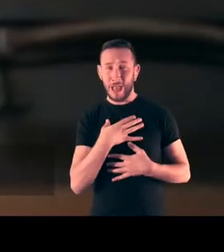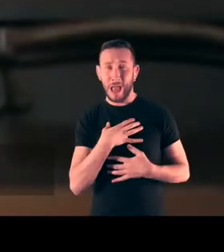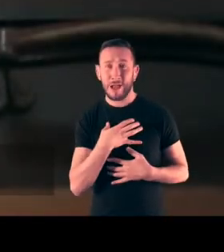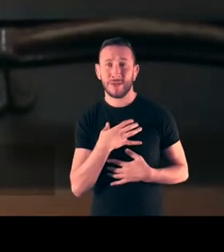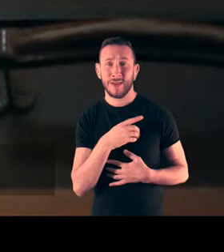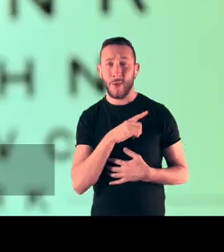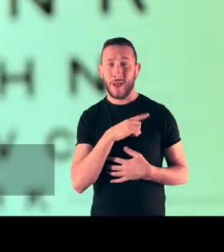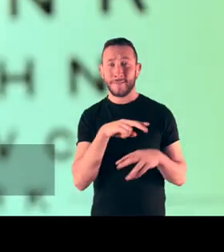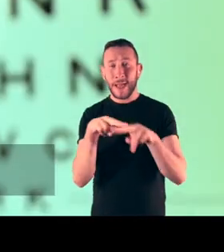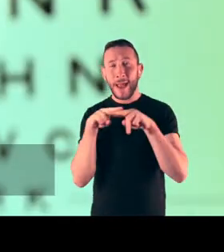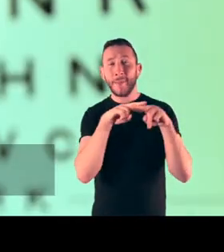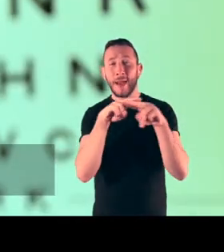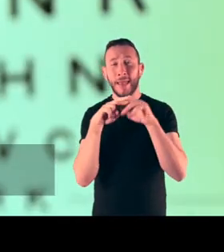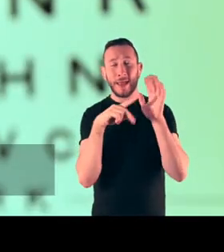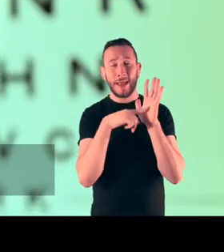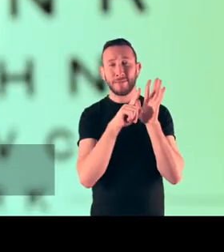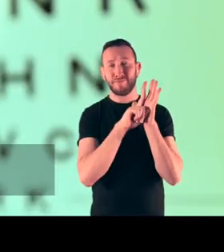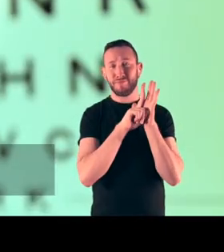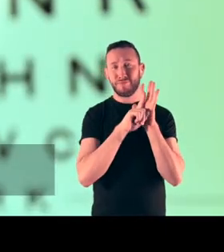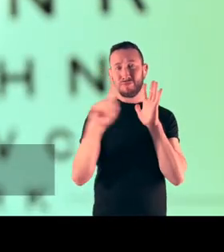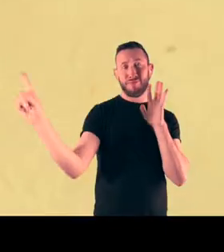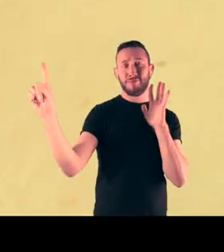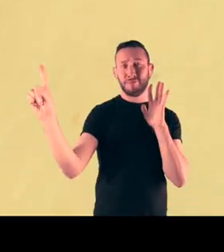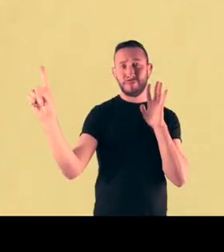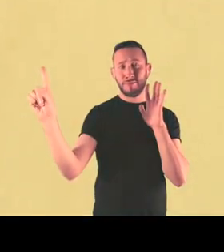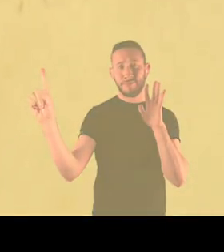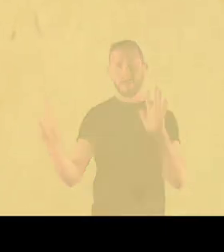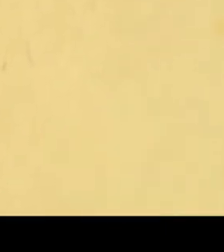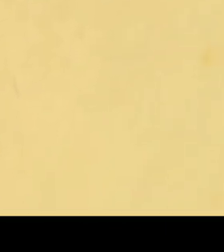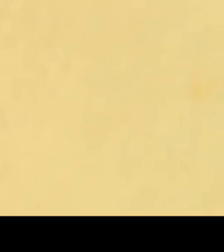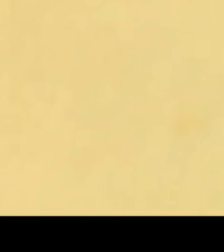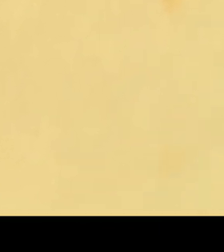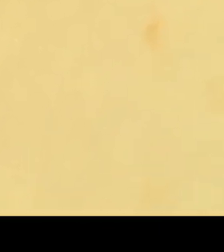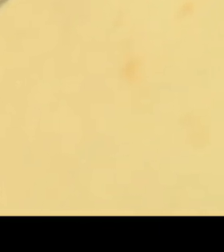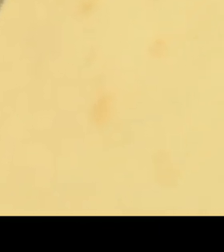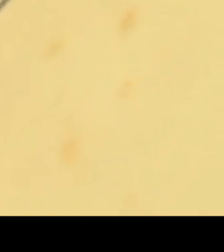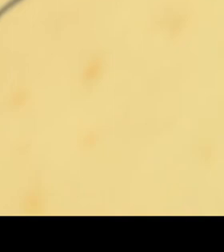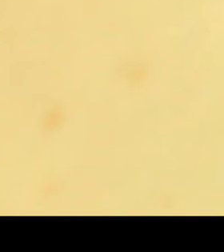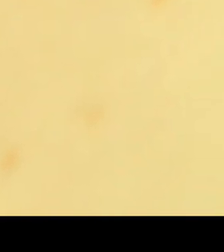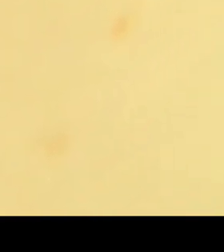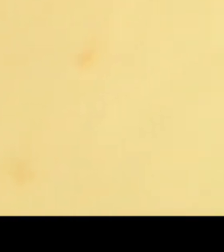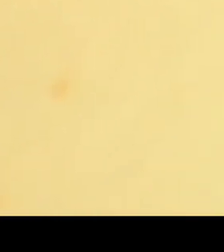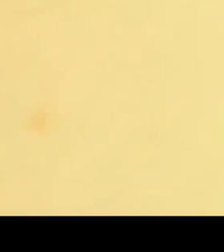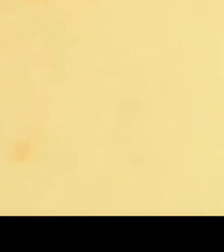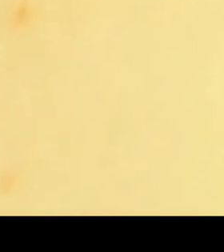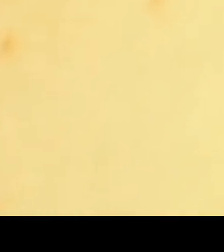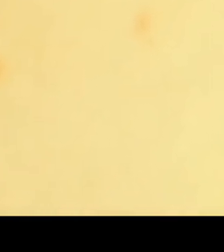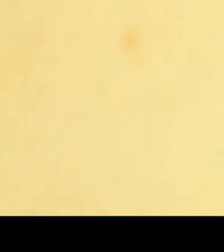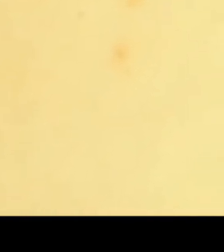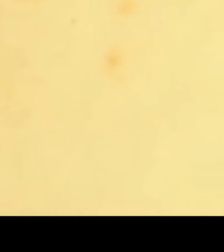scary, losing family and like leaving family. An extract from a diary. Our evacuation,